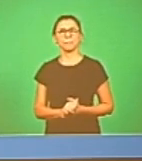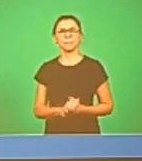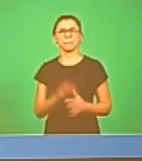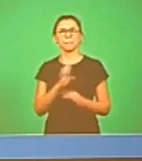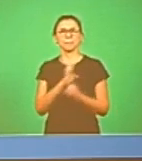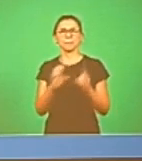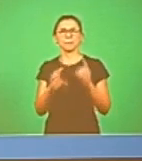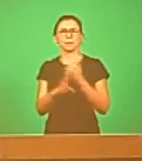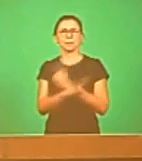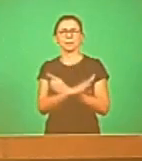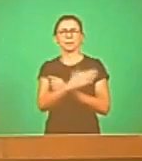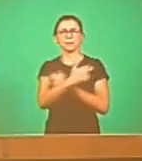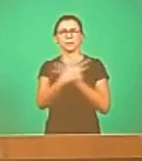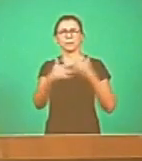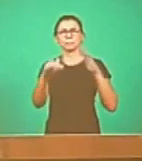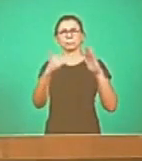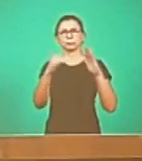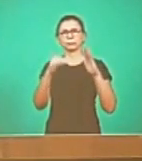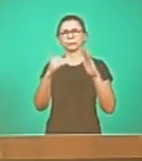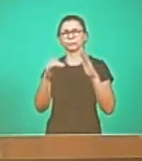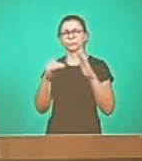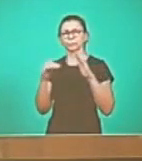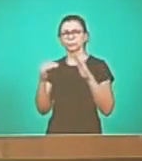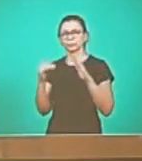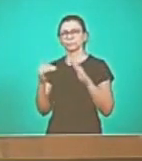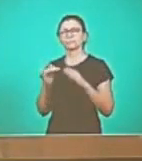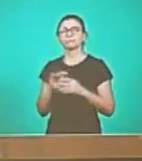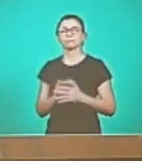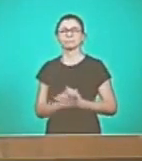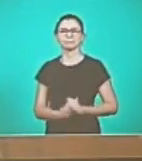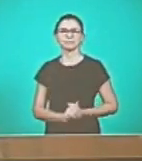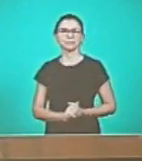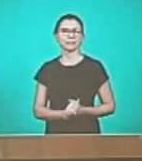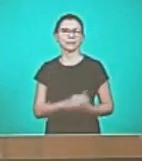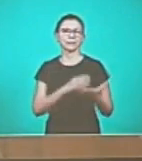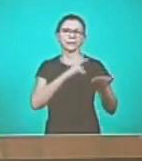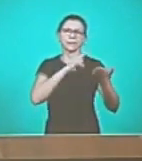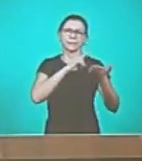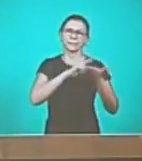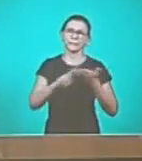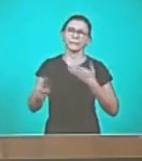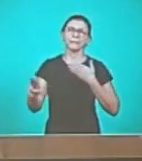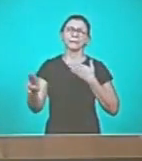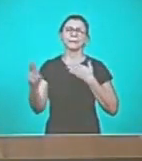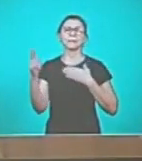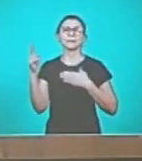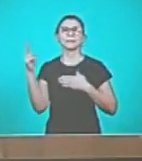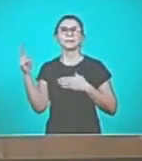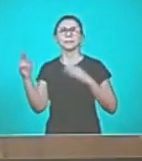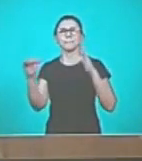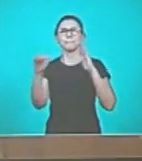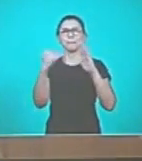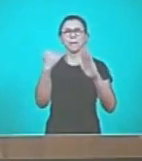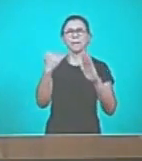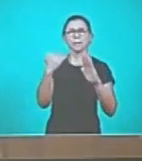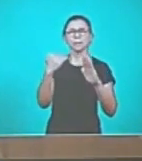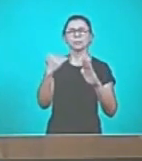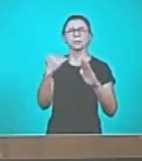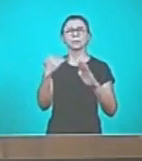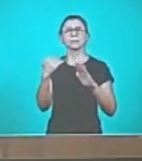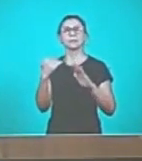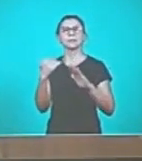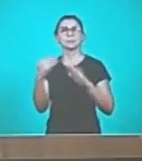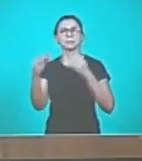be spoken about many contributions that were sent, letters, messages, emails that have been